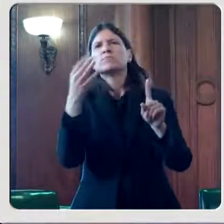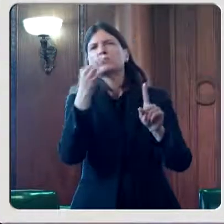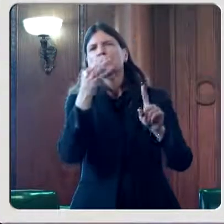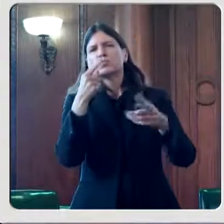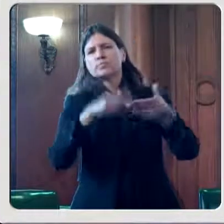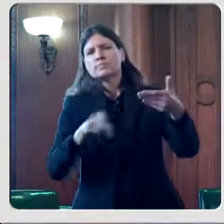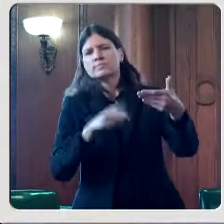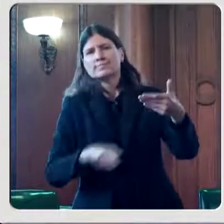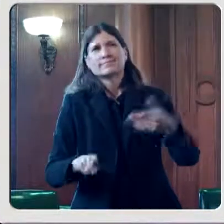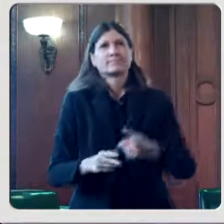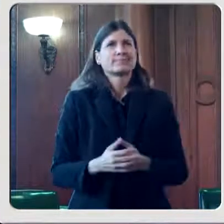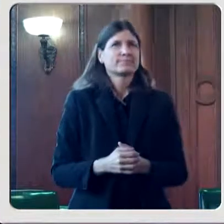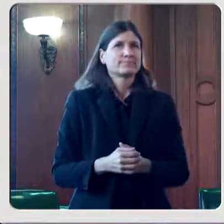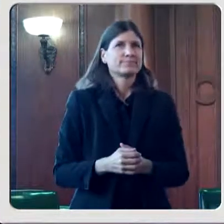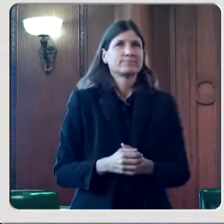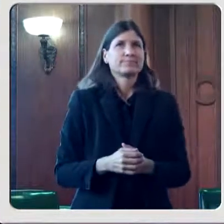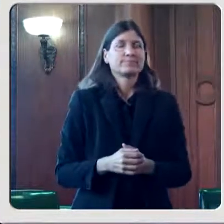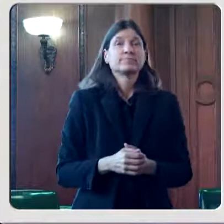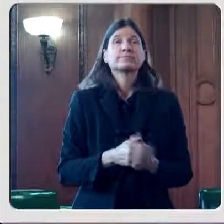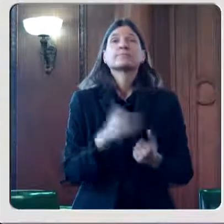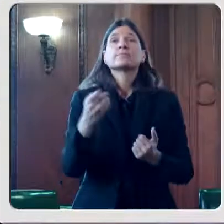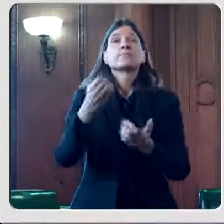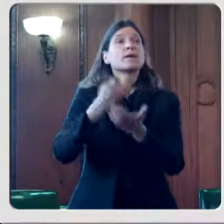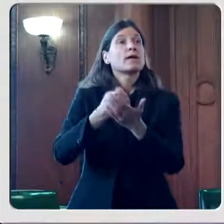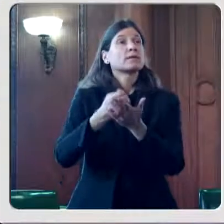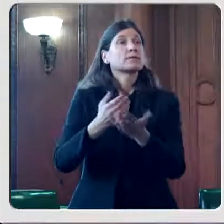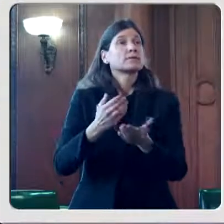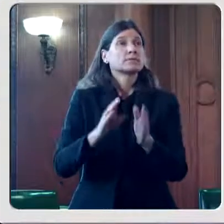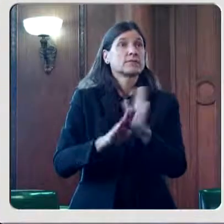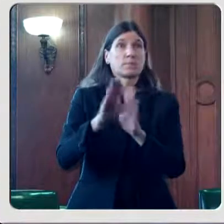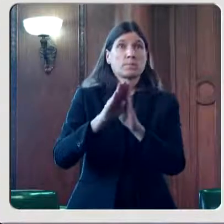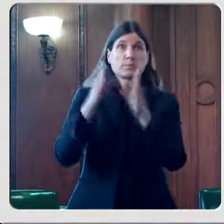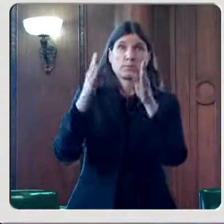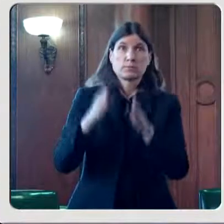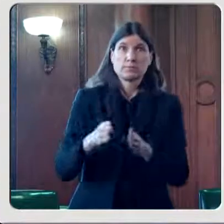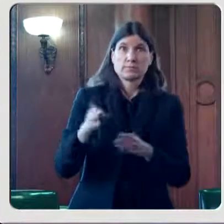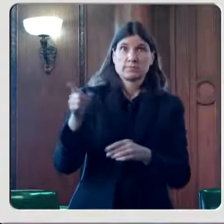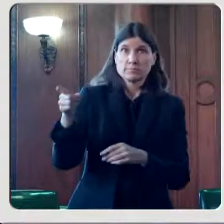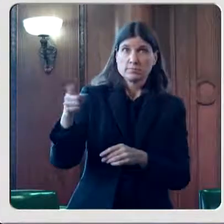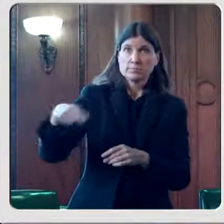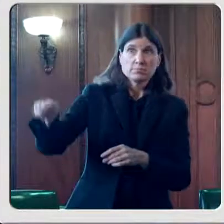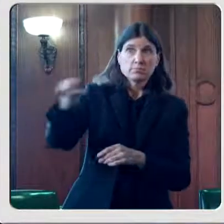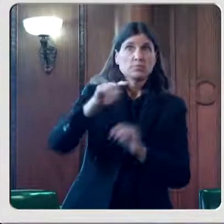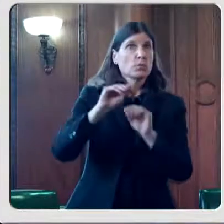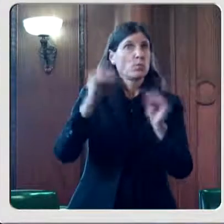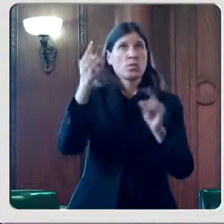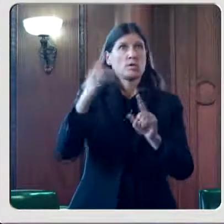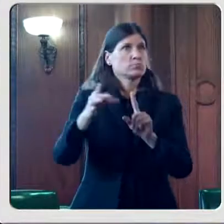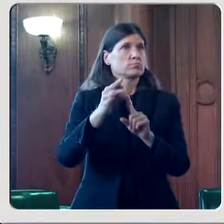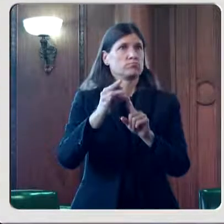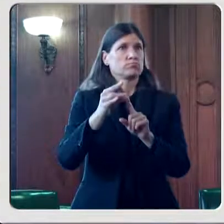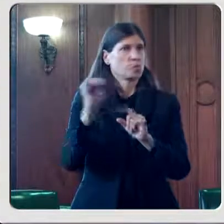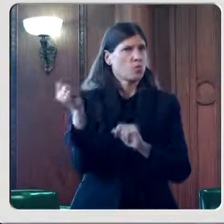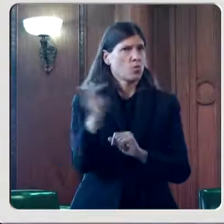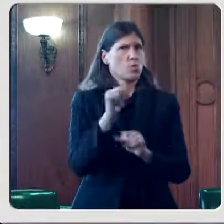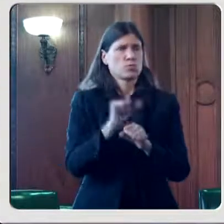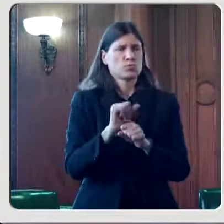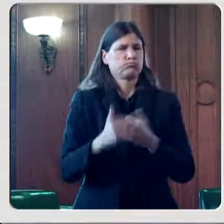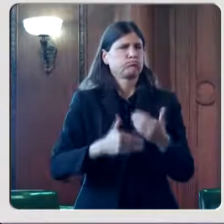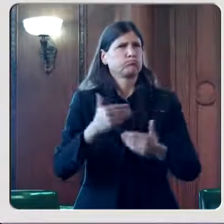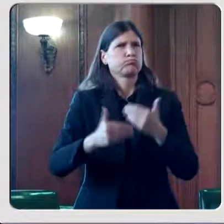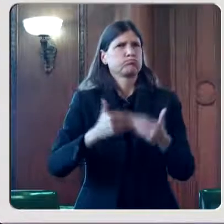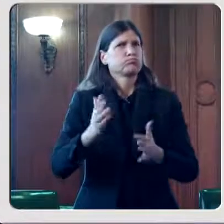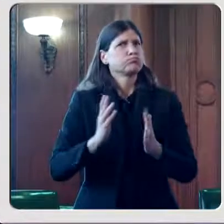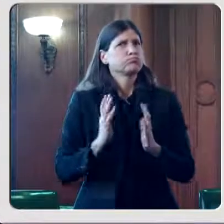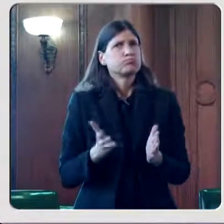Economic Development Chief Development Officer Tim Sheehan, nobody's down with COVID-19, which is good. He'll continue to give updates as he